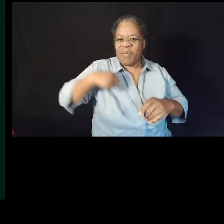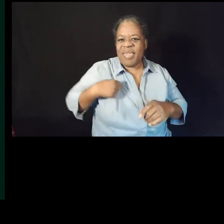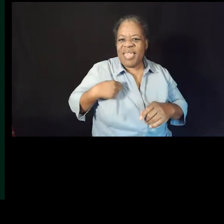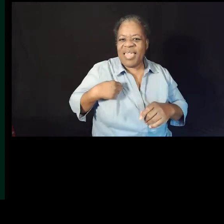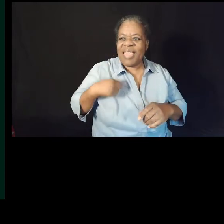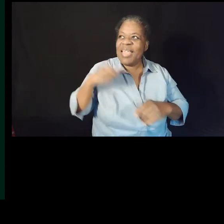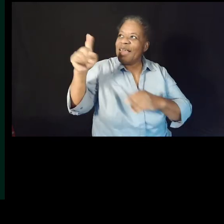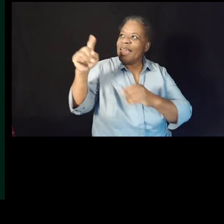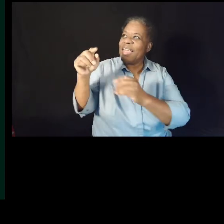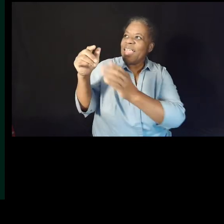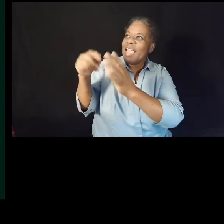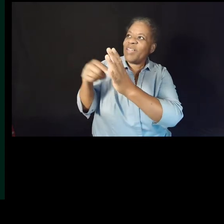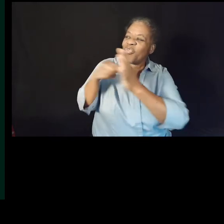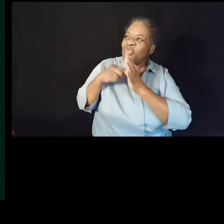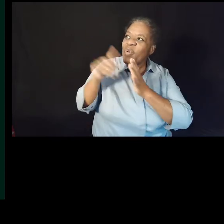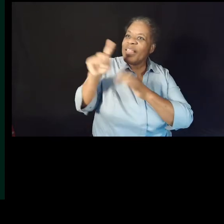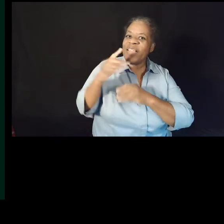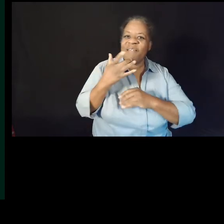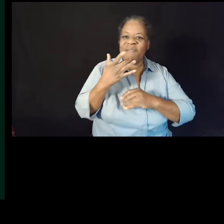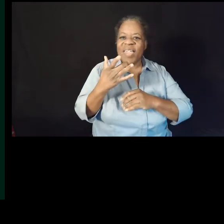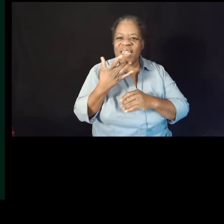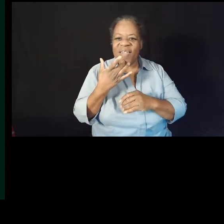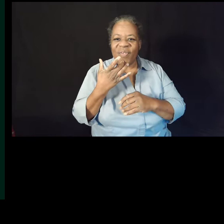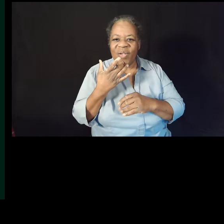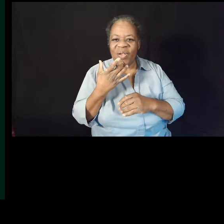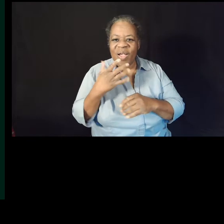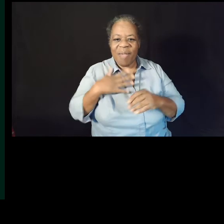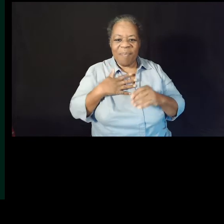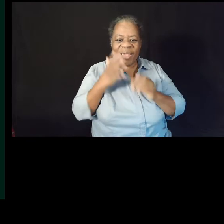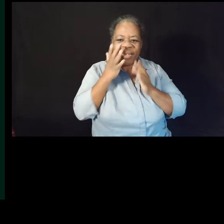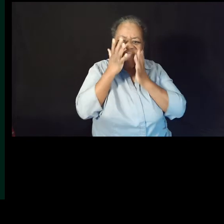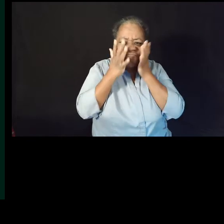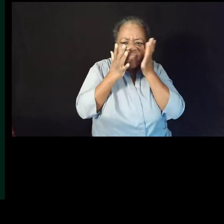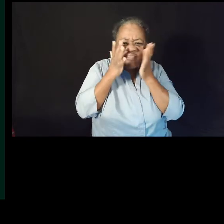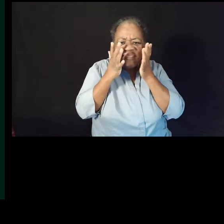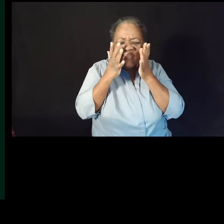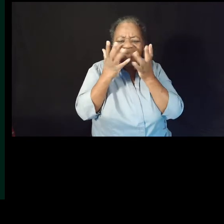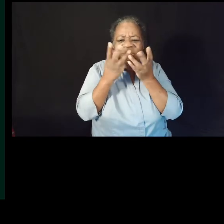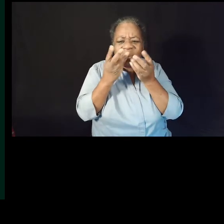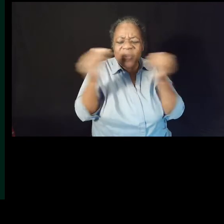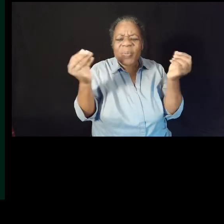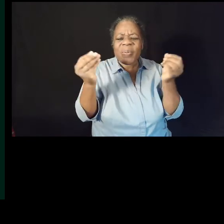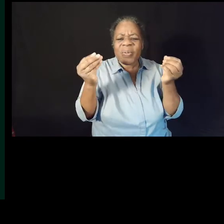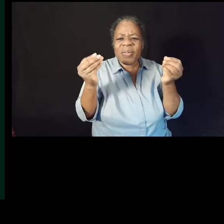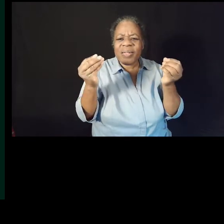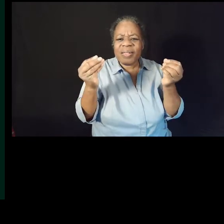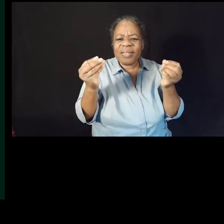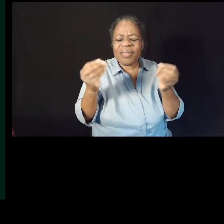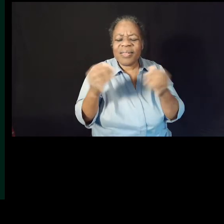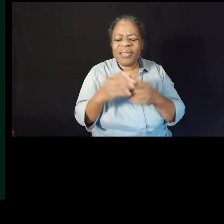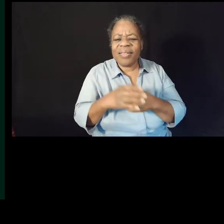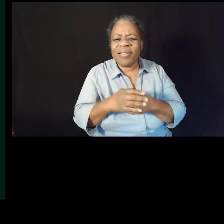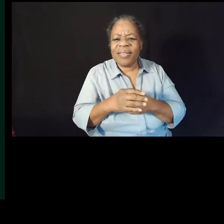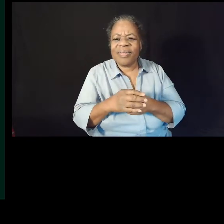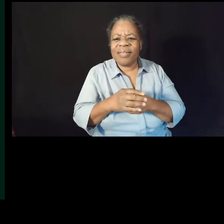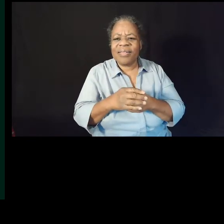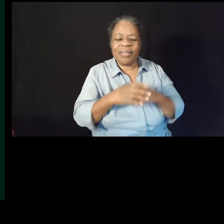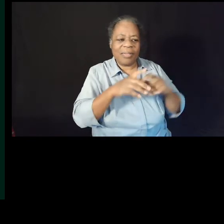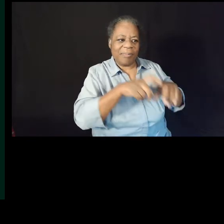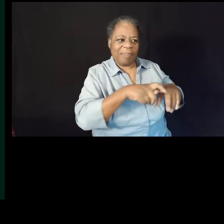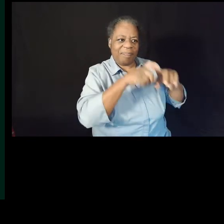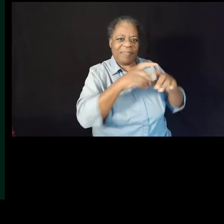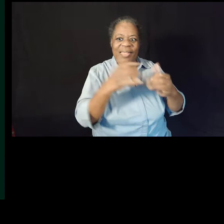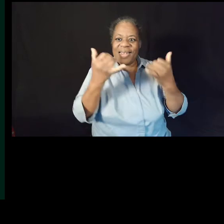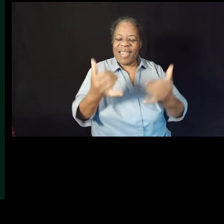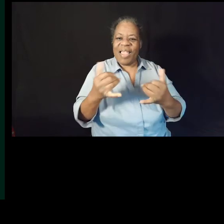his favor and taken away my disgrace among the people." And now it's Elizabeth's turn